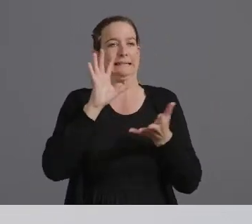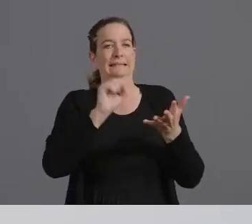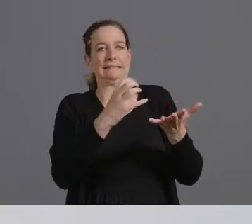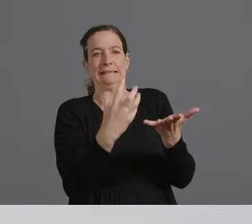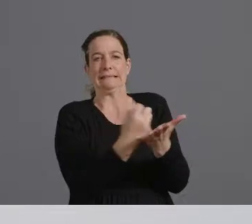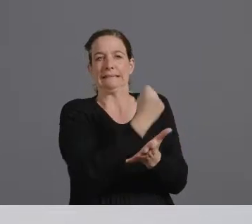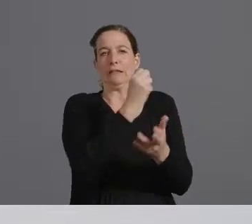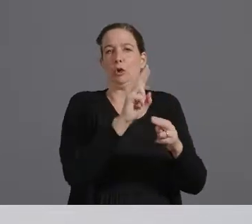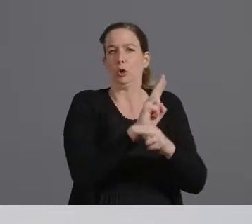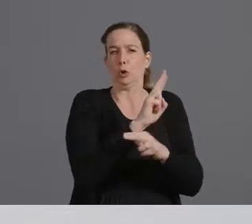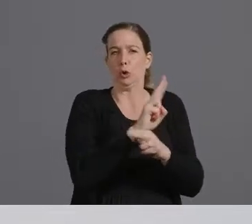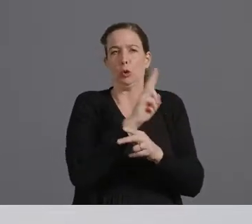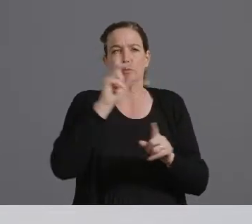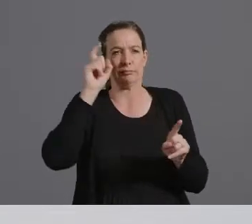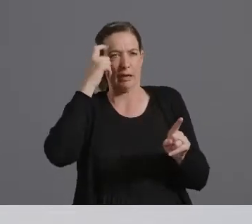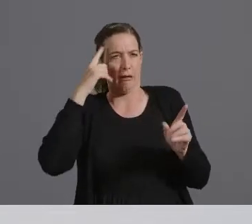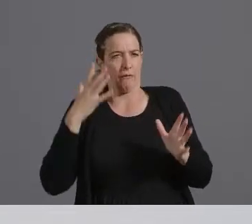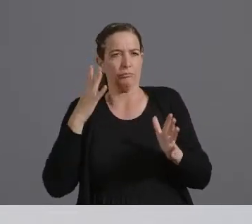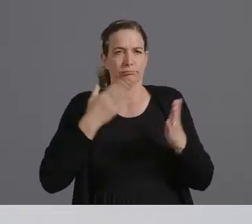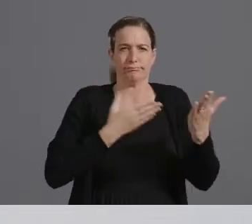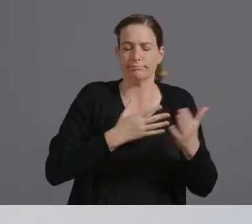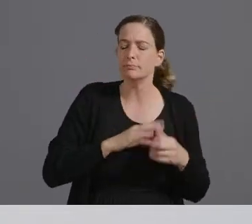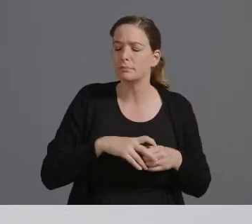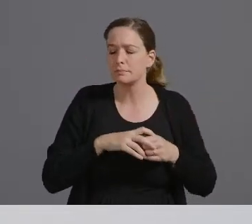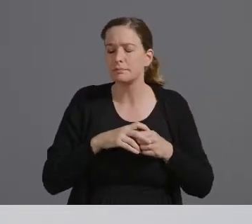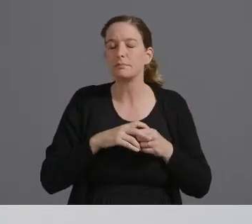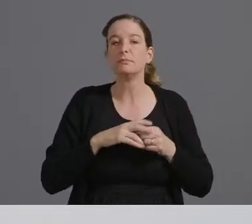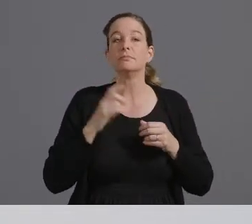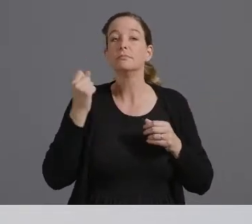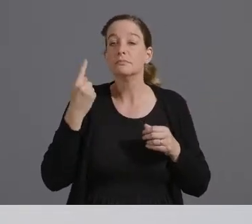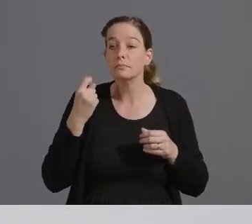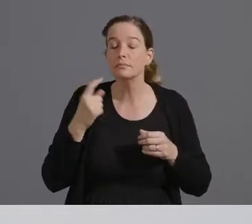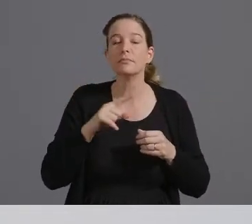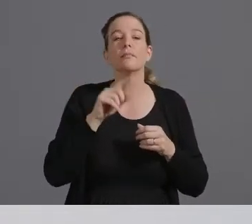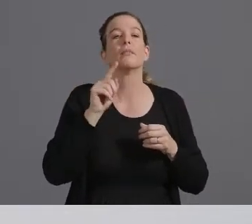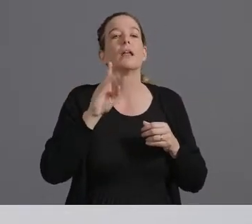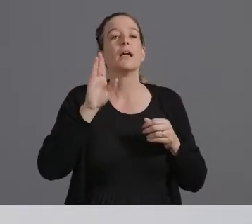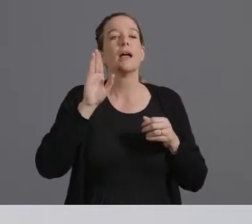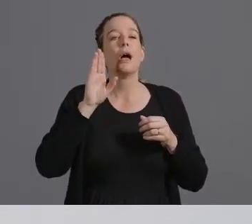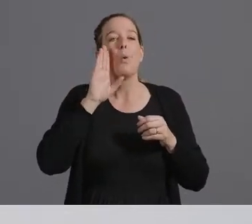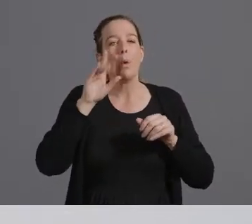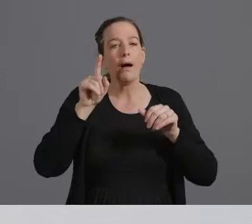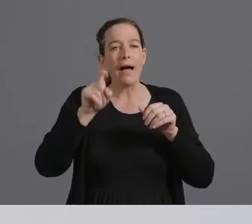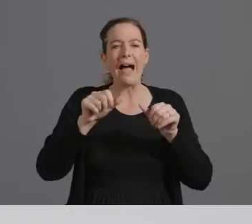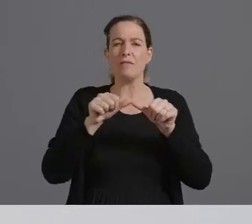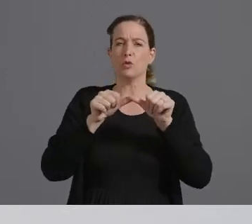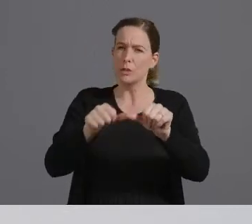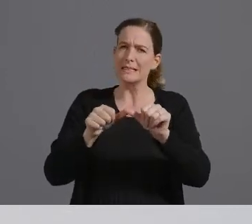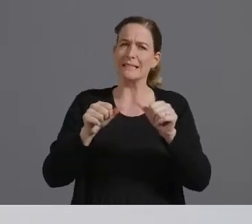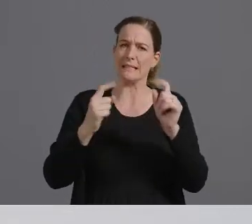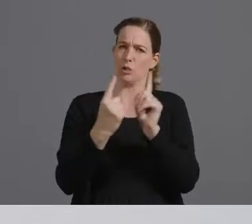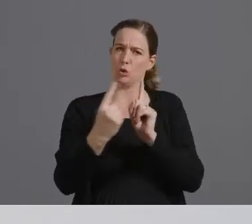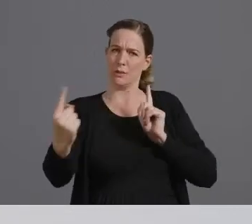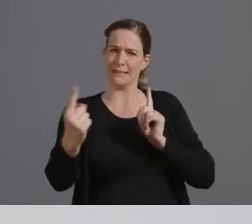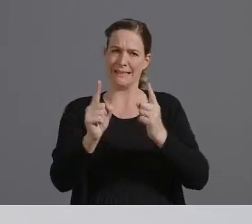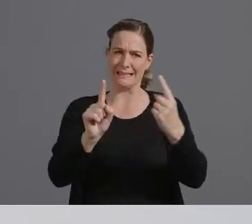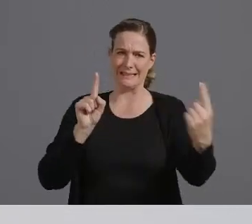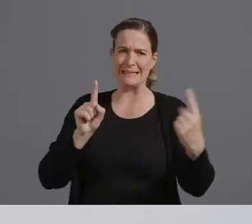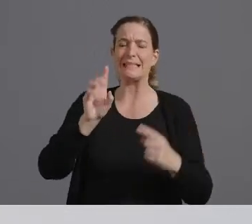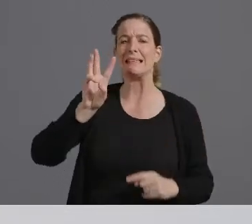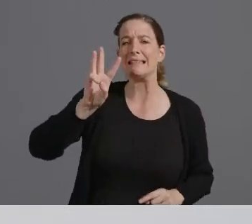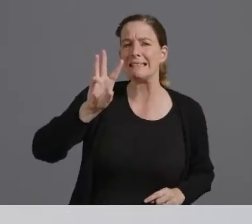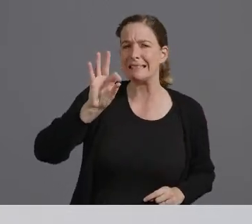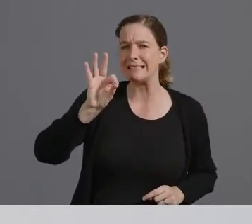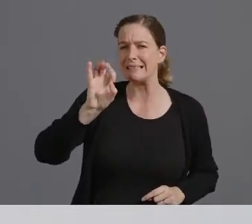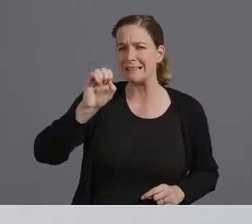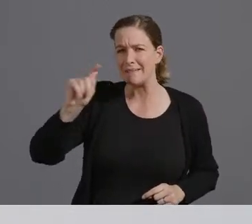that they will maintain groups more than 6 feet apart, whether that's tying, like